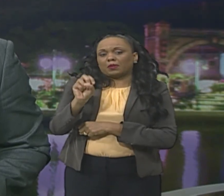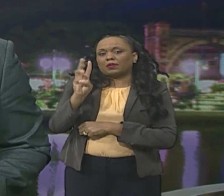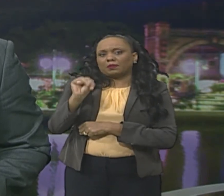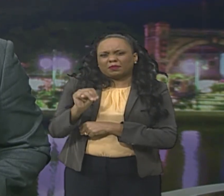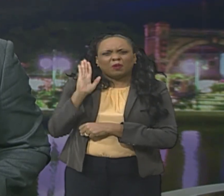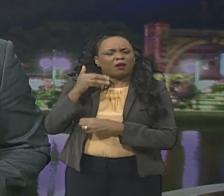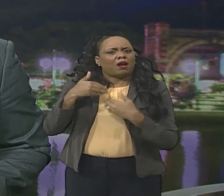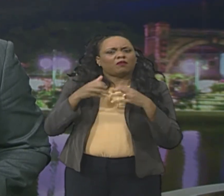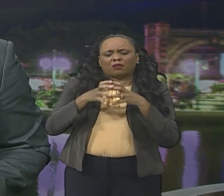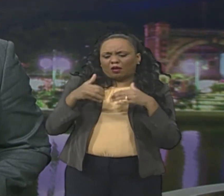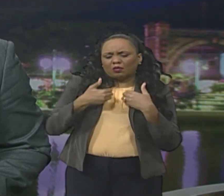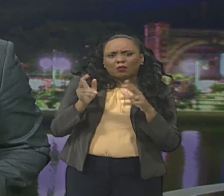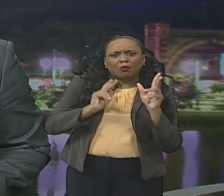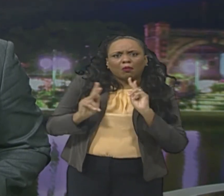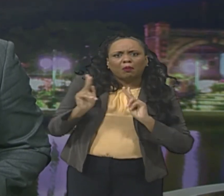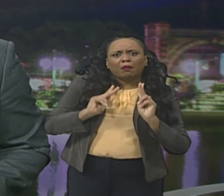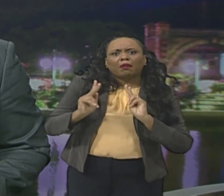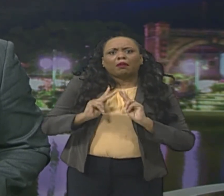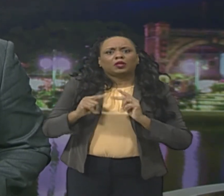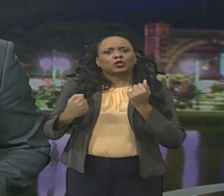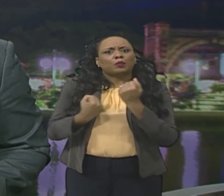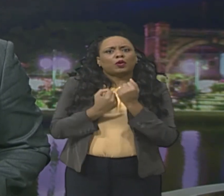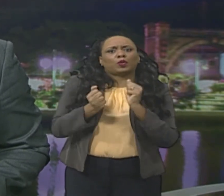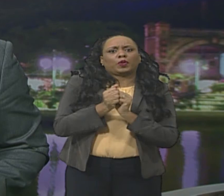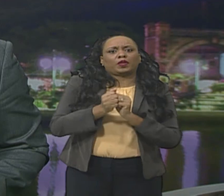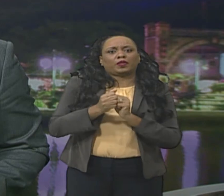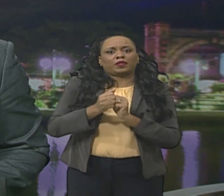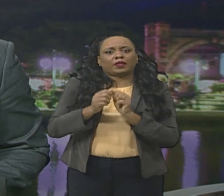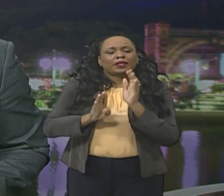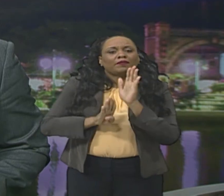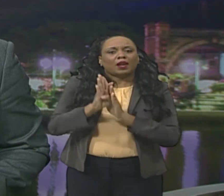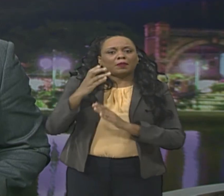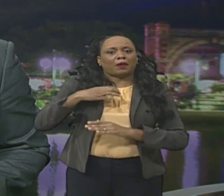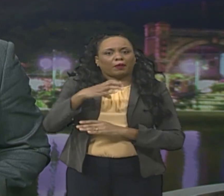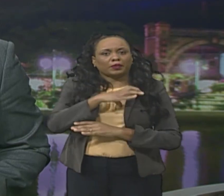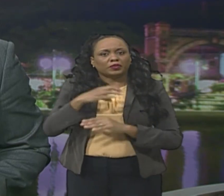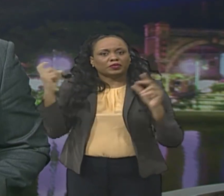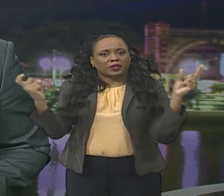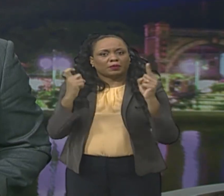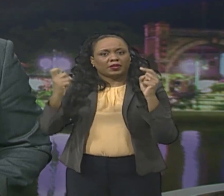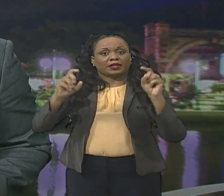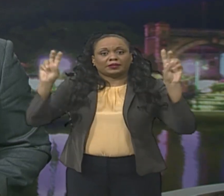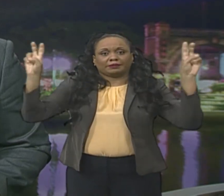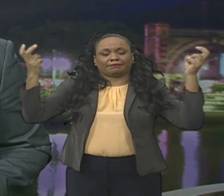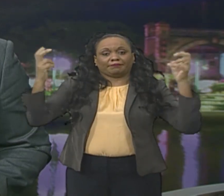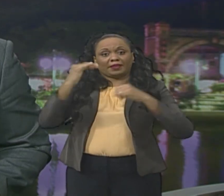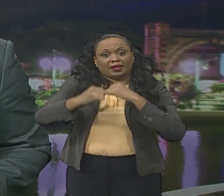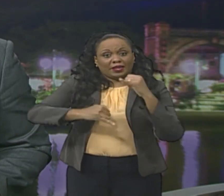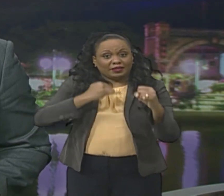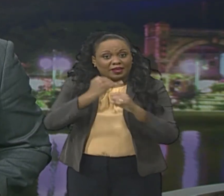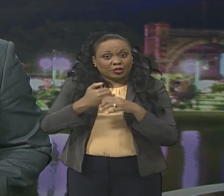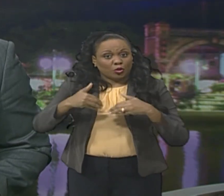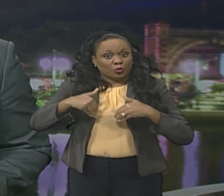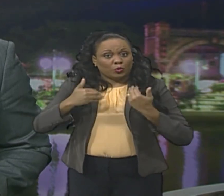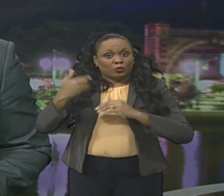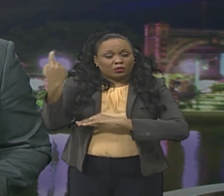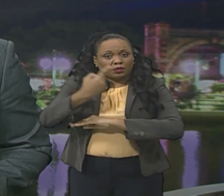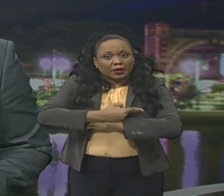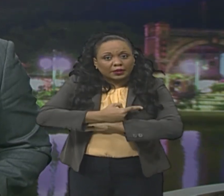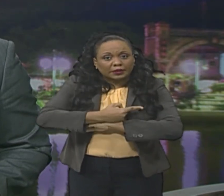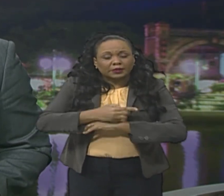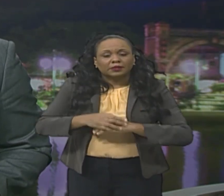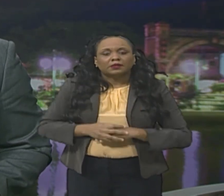an initiative put on by Barbados Youth Development Council in celebration of International Youth Day. Speaking at a press conference for the